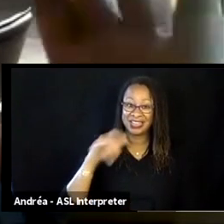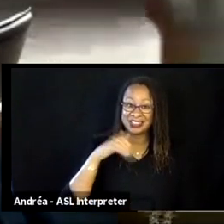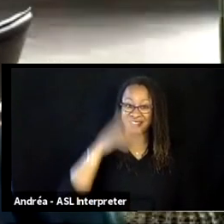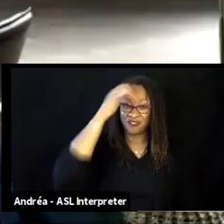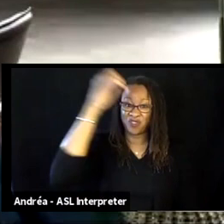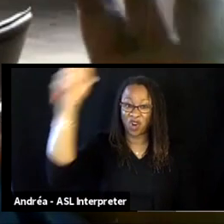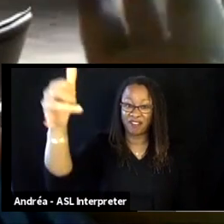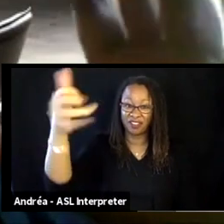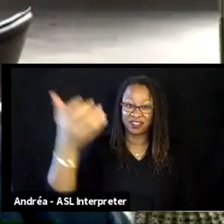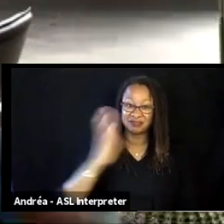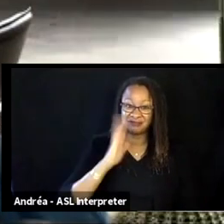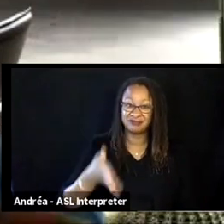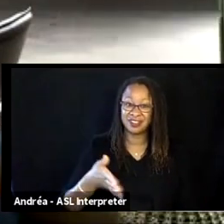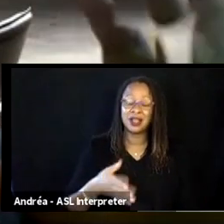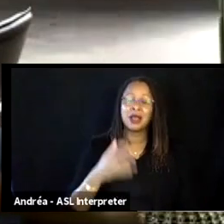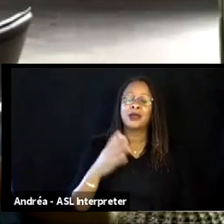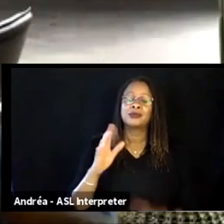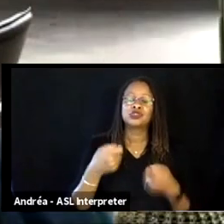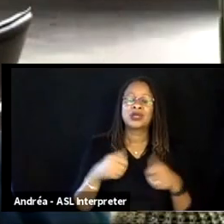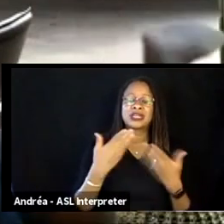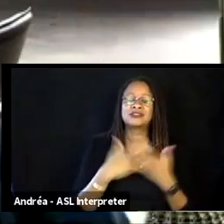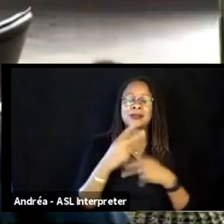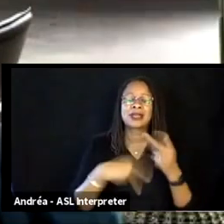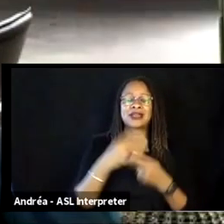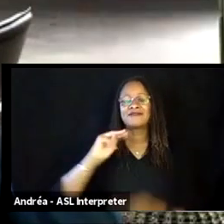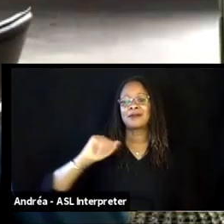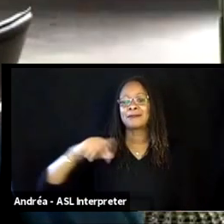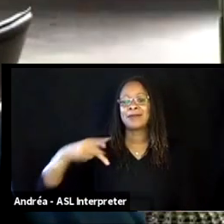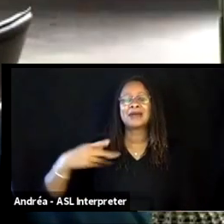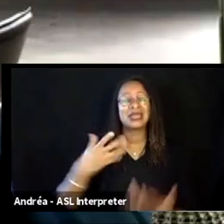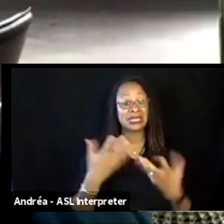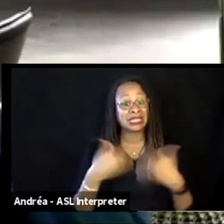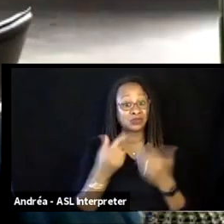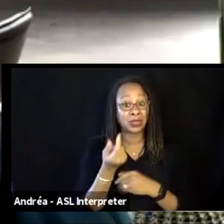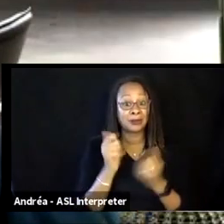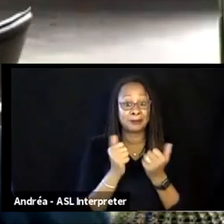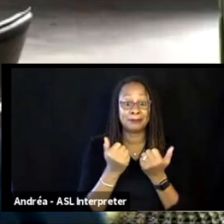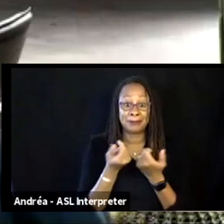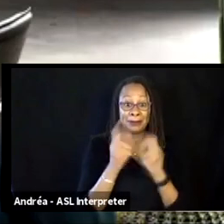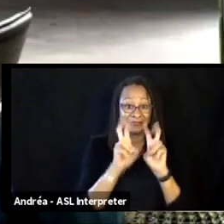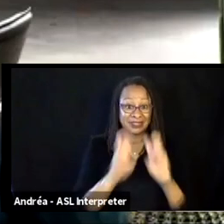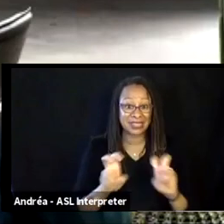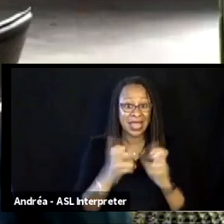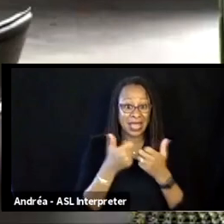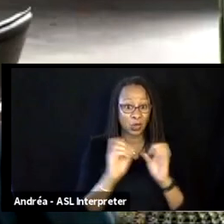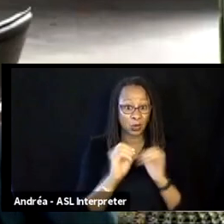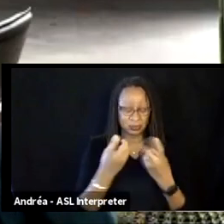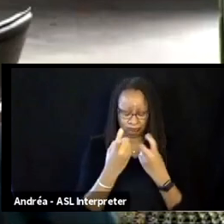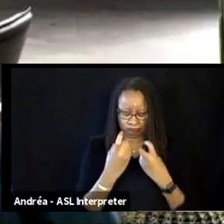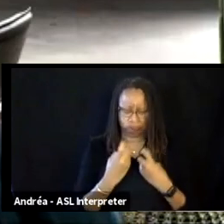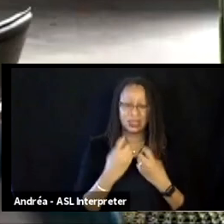give some type of map. And also, it also serves as a little bit of an assessment. And any organization can ask themselves, and we call